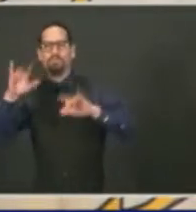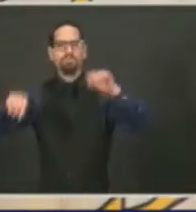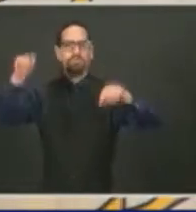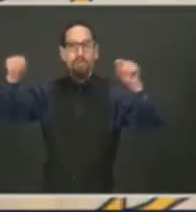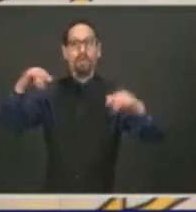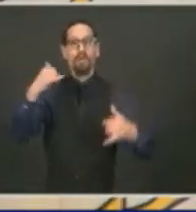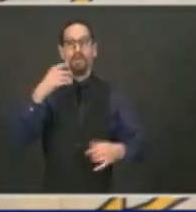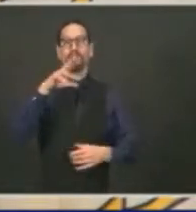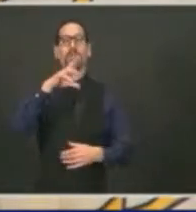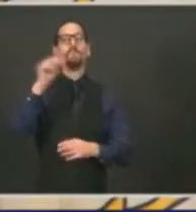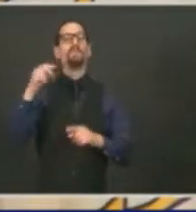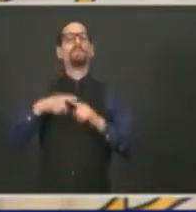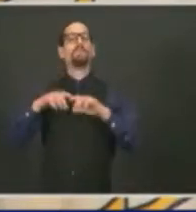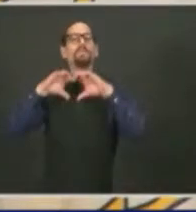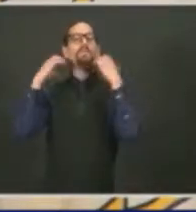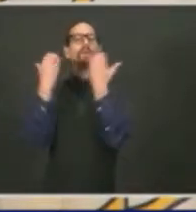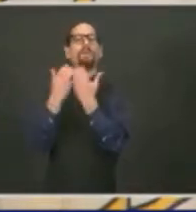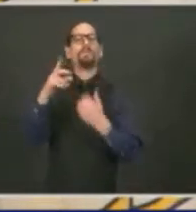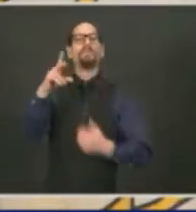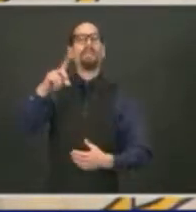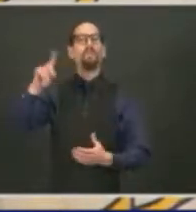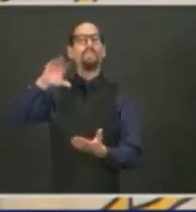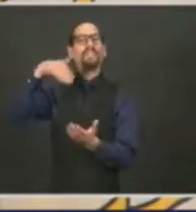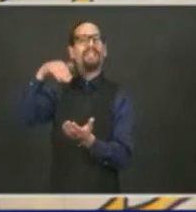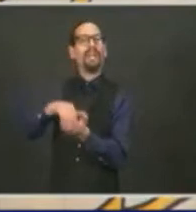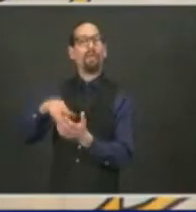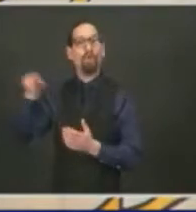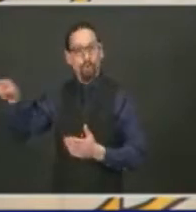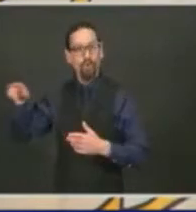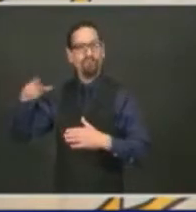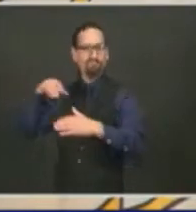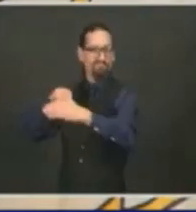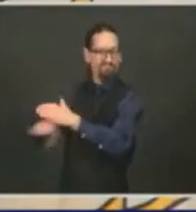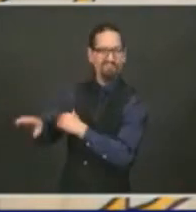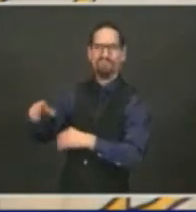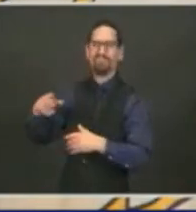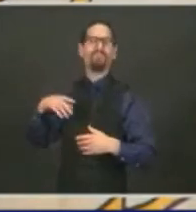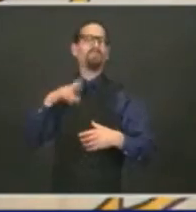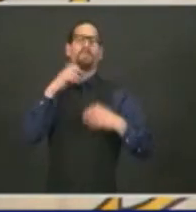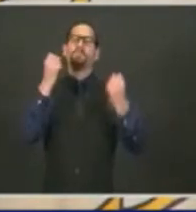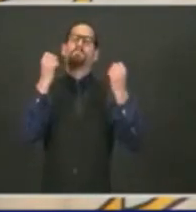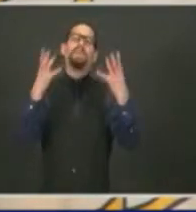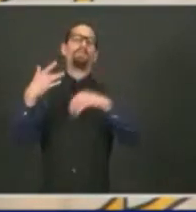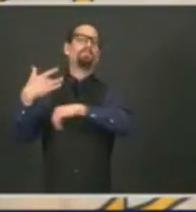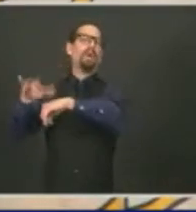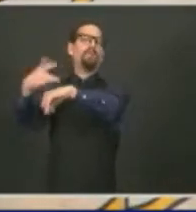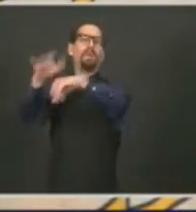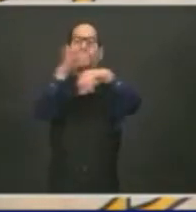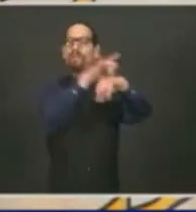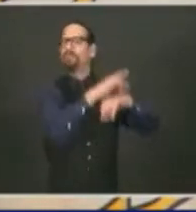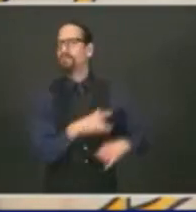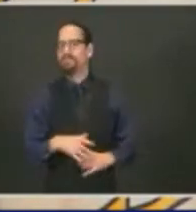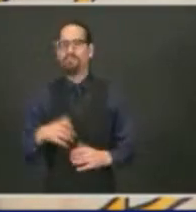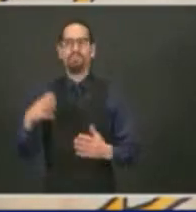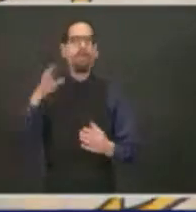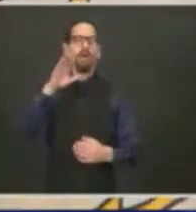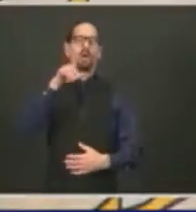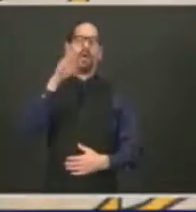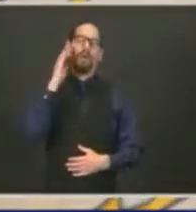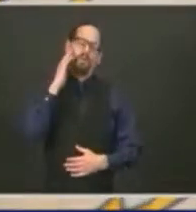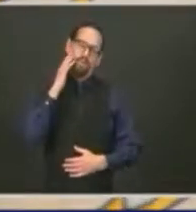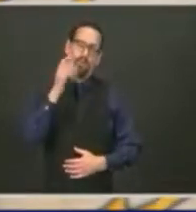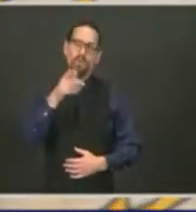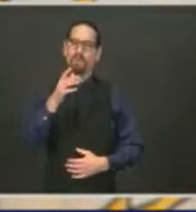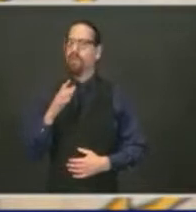to the Dunk. Go to the Dunk. It's for those of you who don't love driving into Providence, I'm going to tell you there's free parking. There's